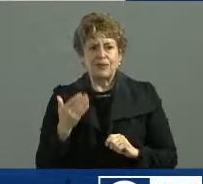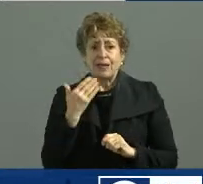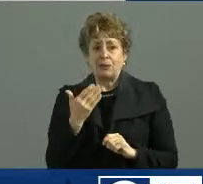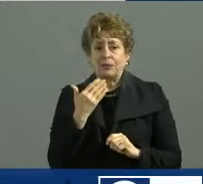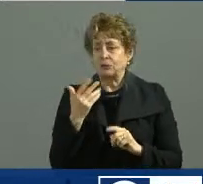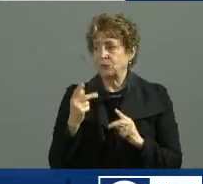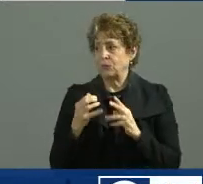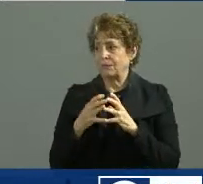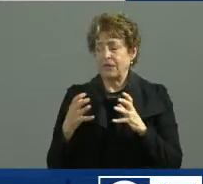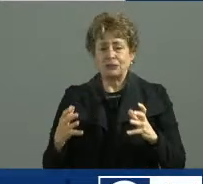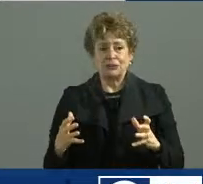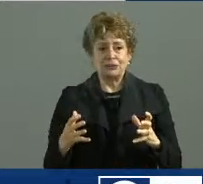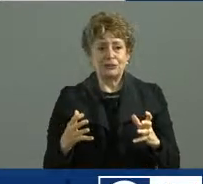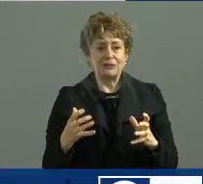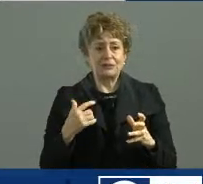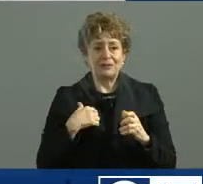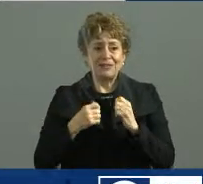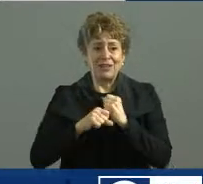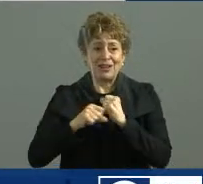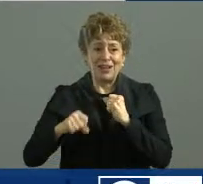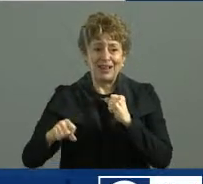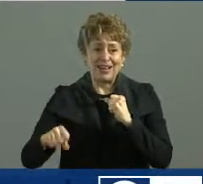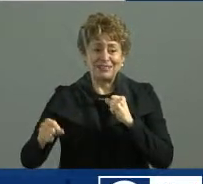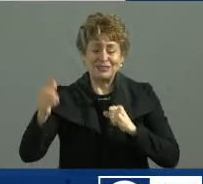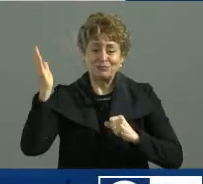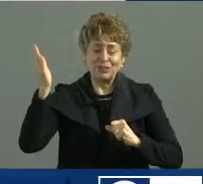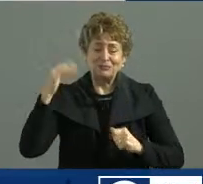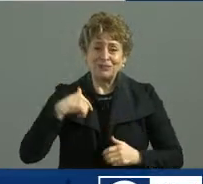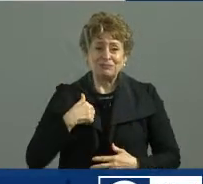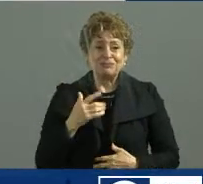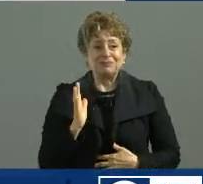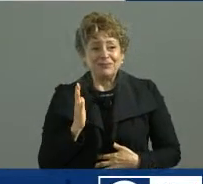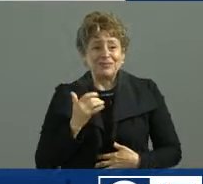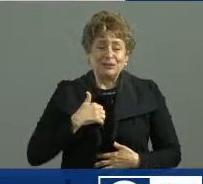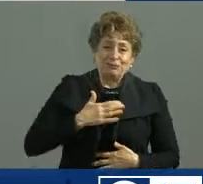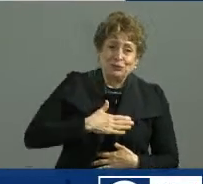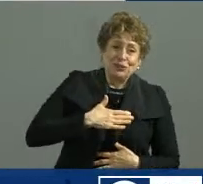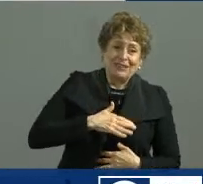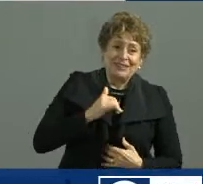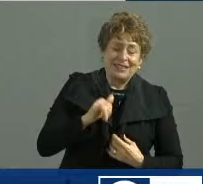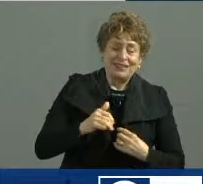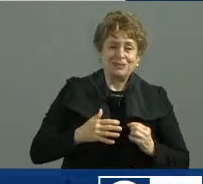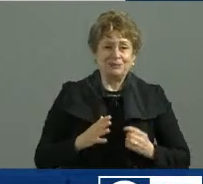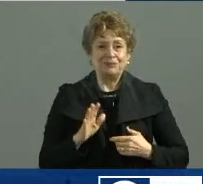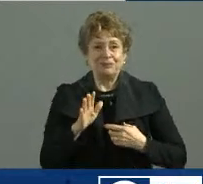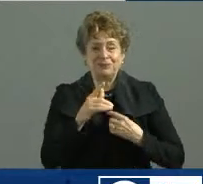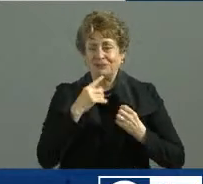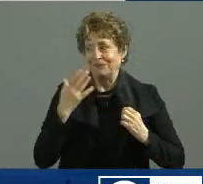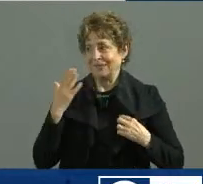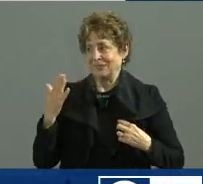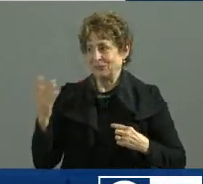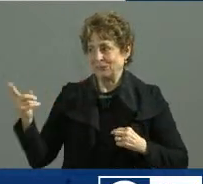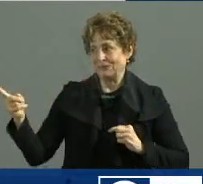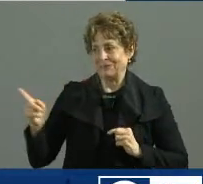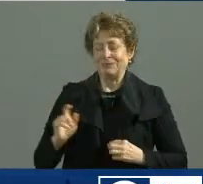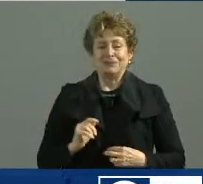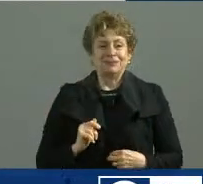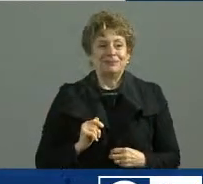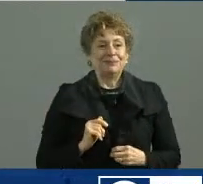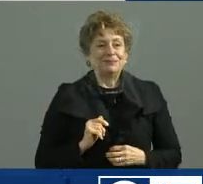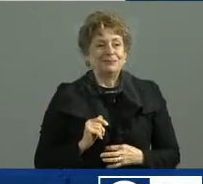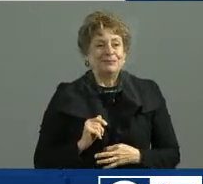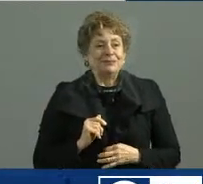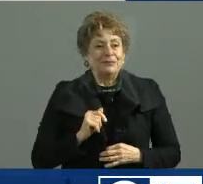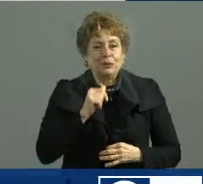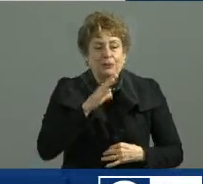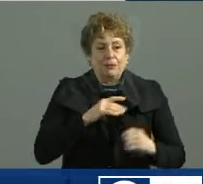all health directors do this. It's really much appreciated. Oh, well, thank you. Very kind. Hi, Dr.